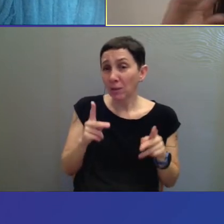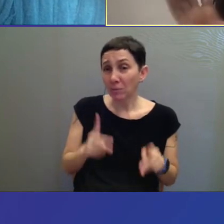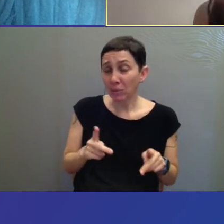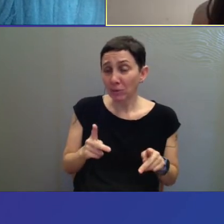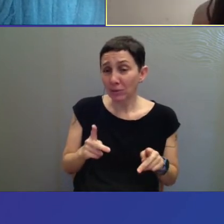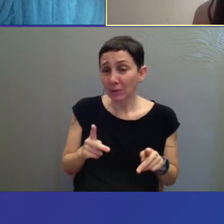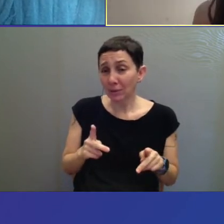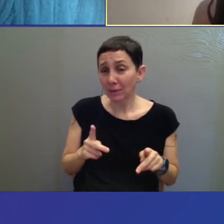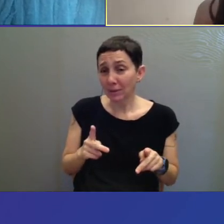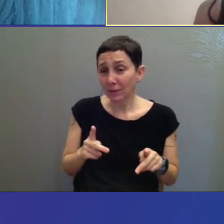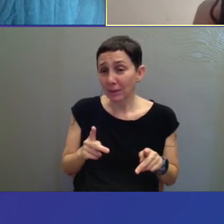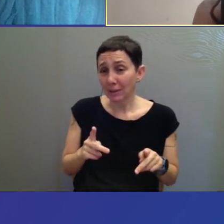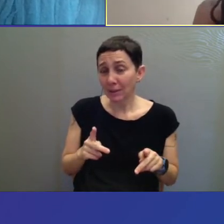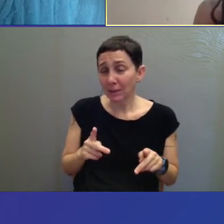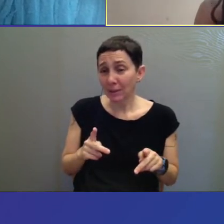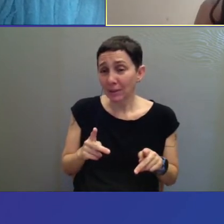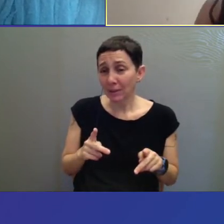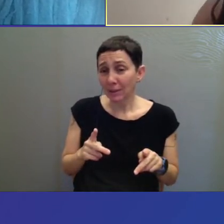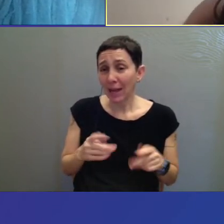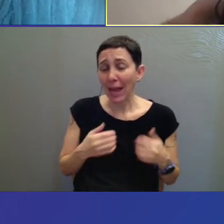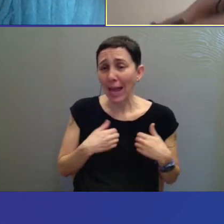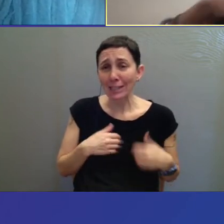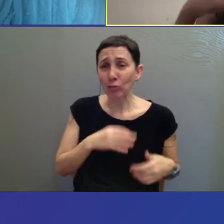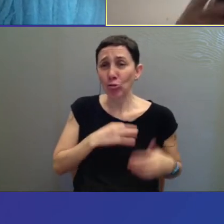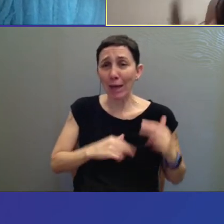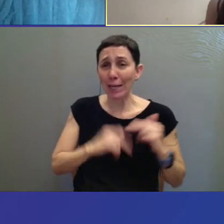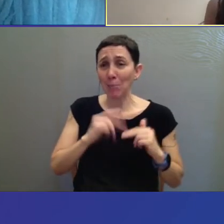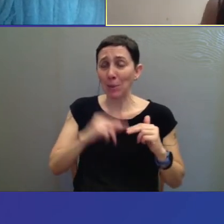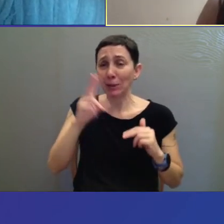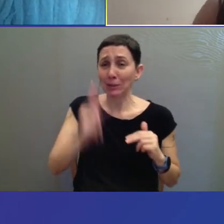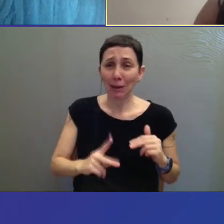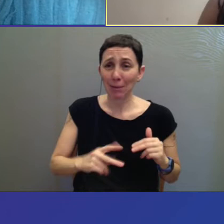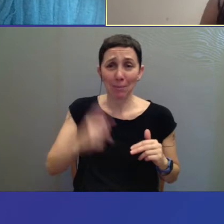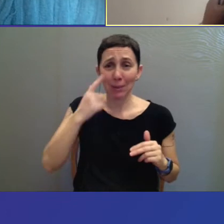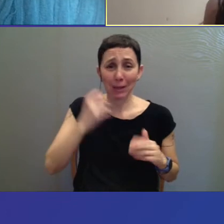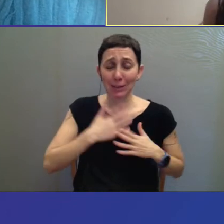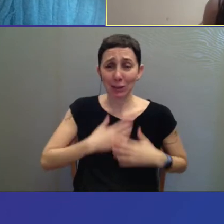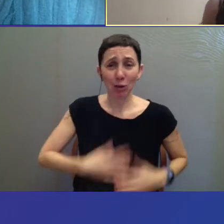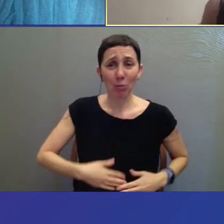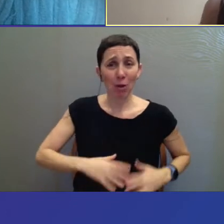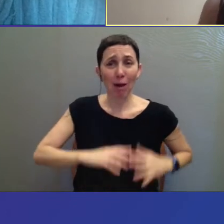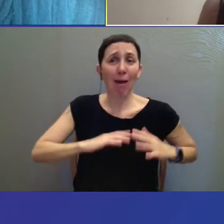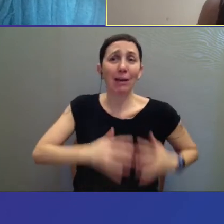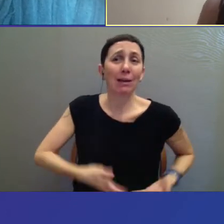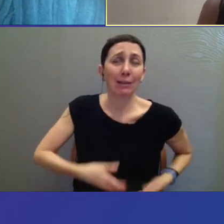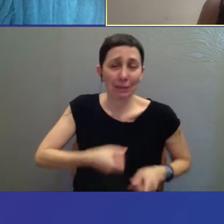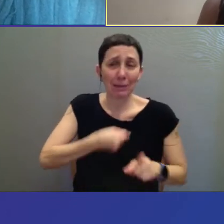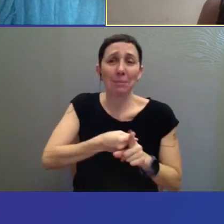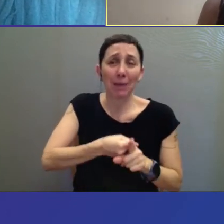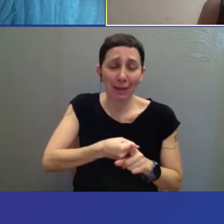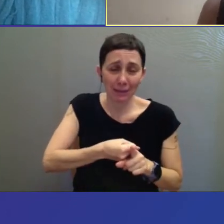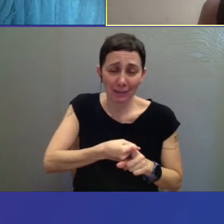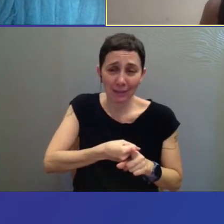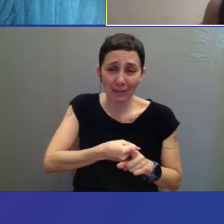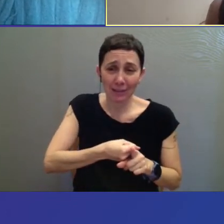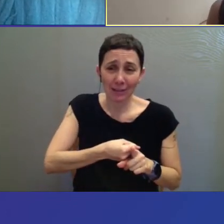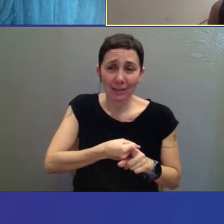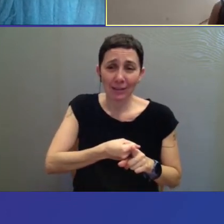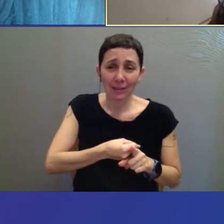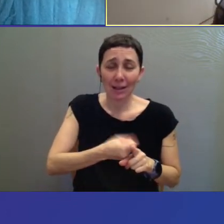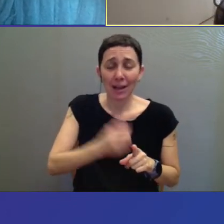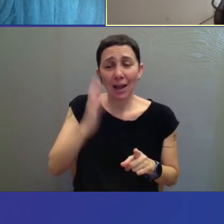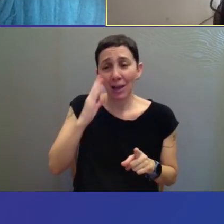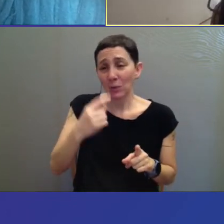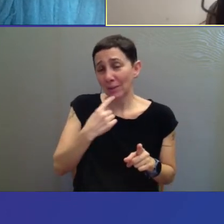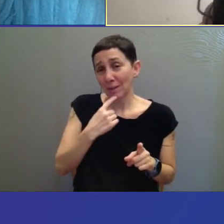like a lot of credit from the beginning. Their whole bodies are going to be affected. So yeah, I would say